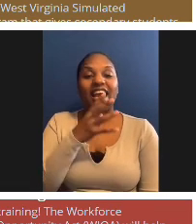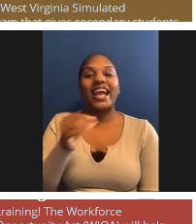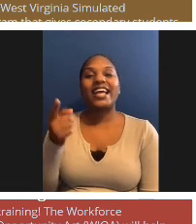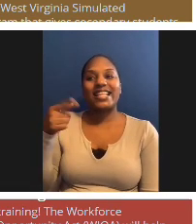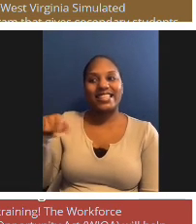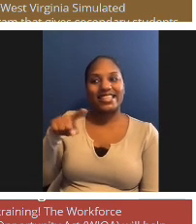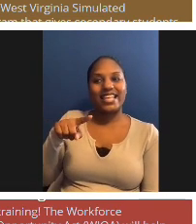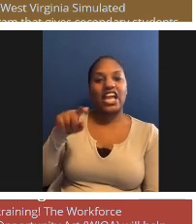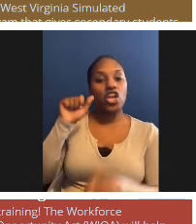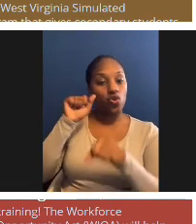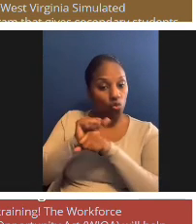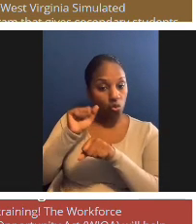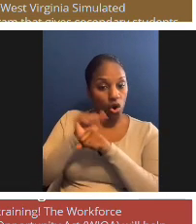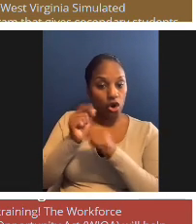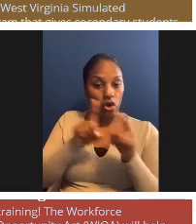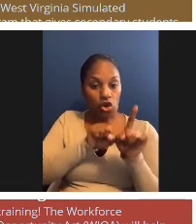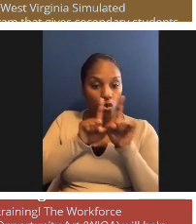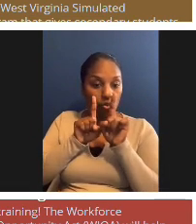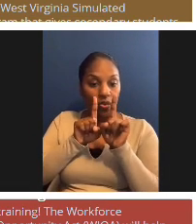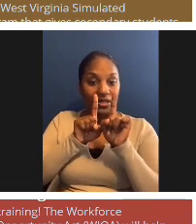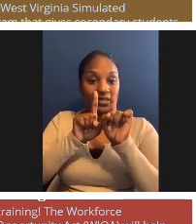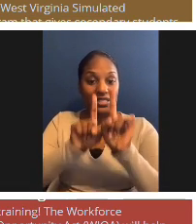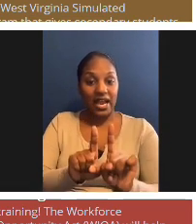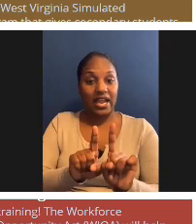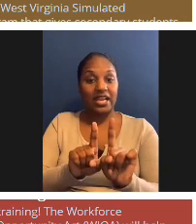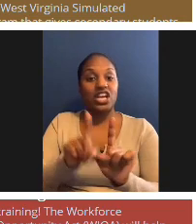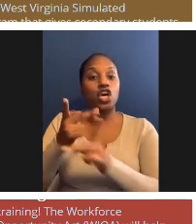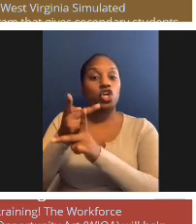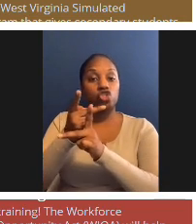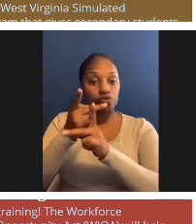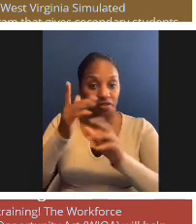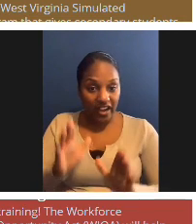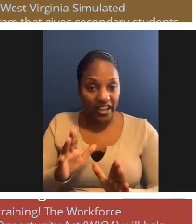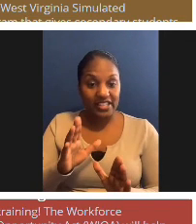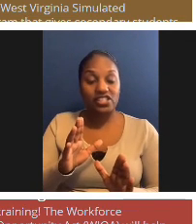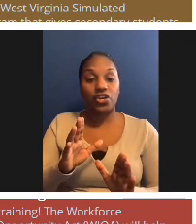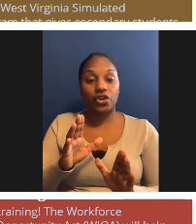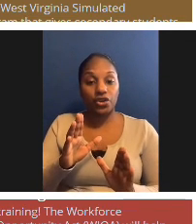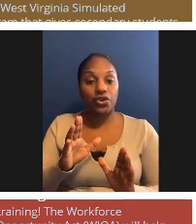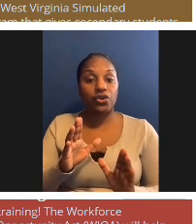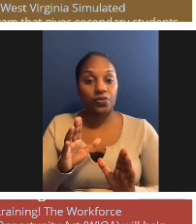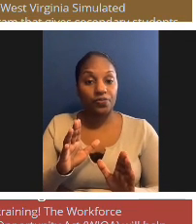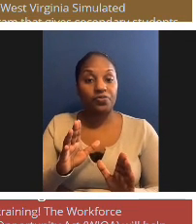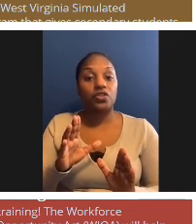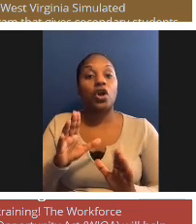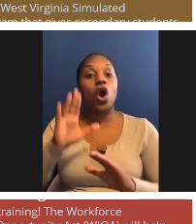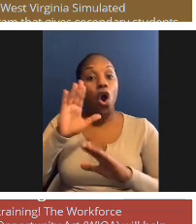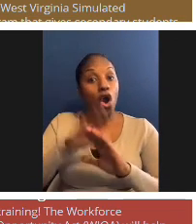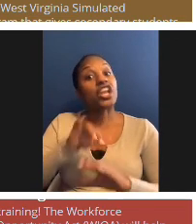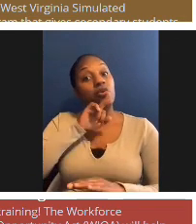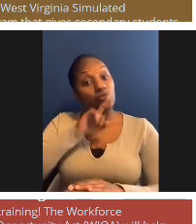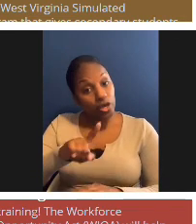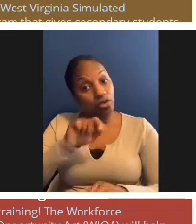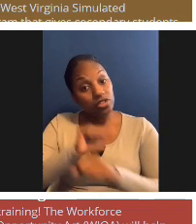actually work beside a supervisor on a real